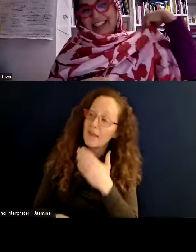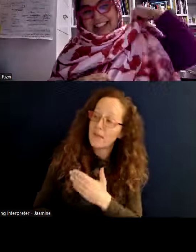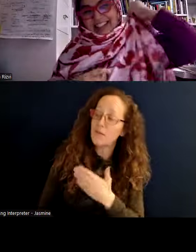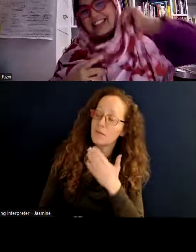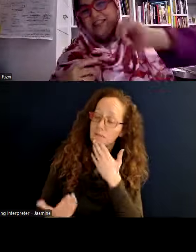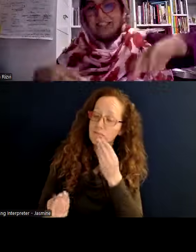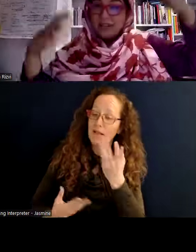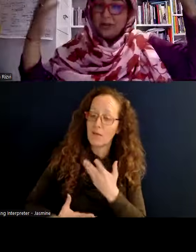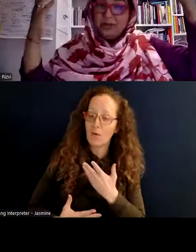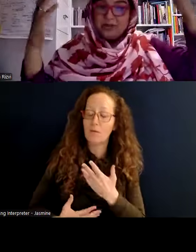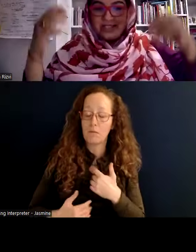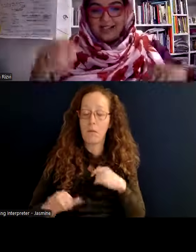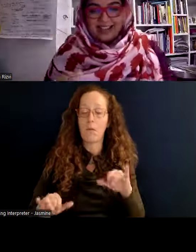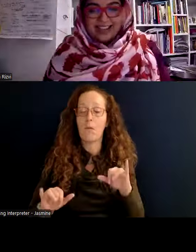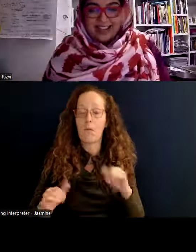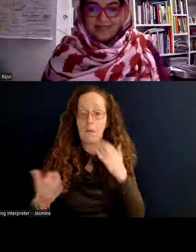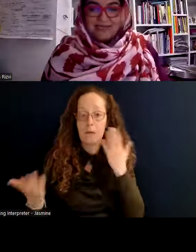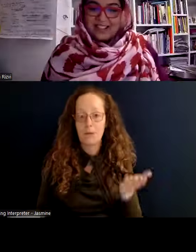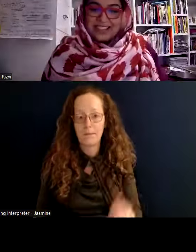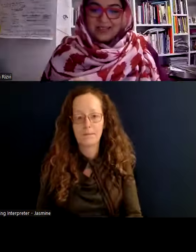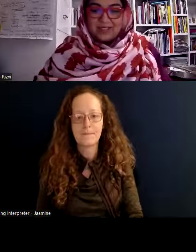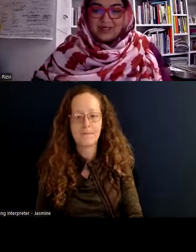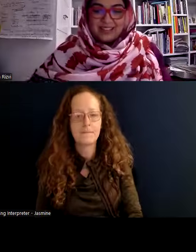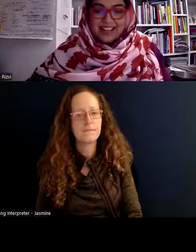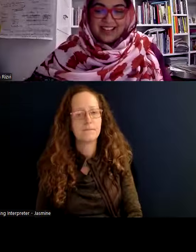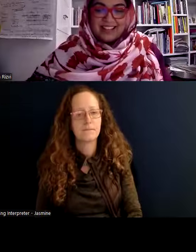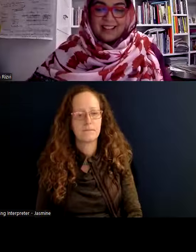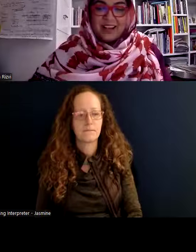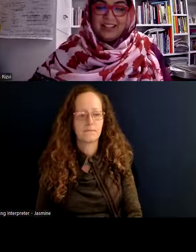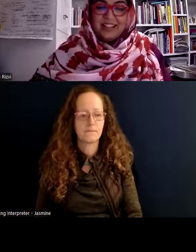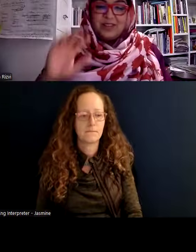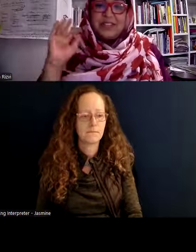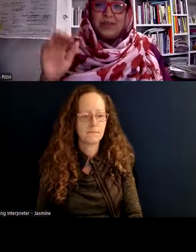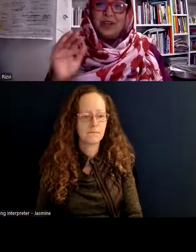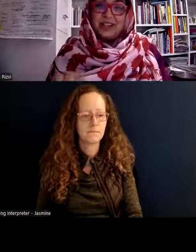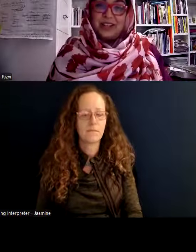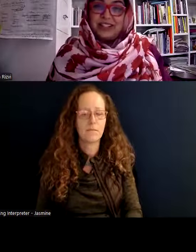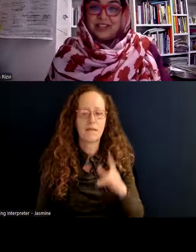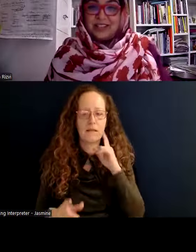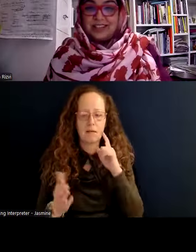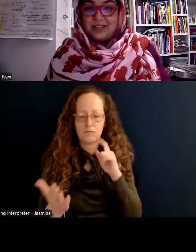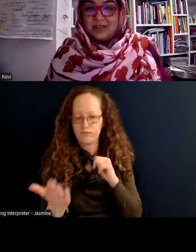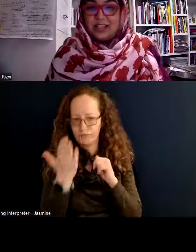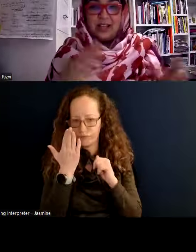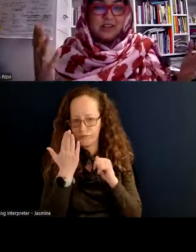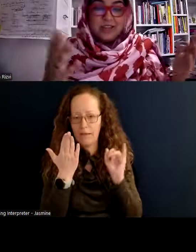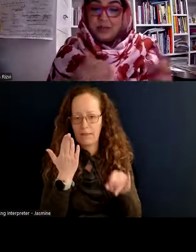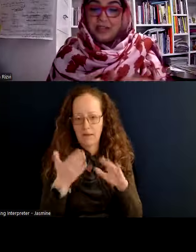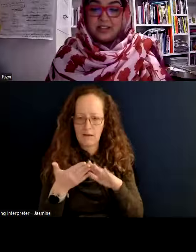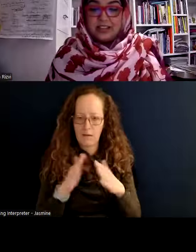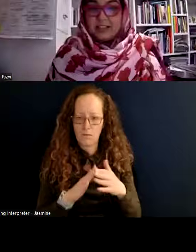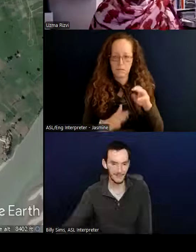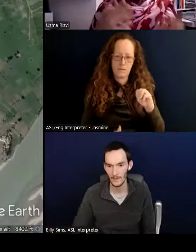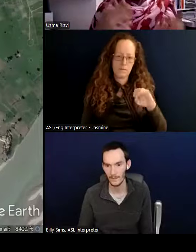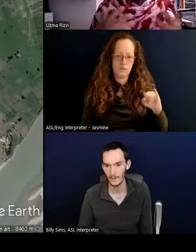that because I was like, who knows? It's the thing with Zoom. So now let's zoom into Mohenjo-Daro itself. This is a Google Earth